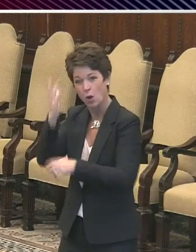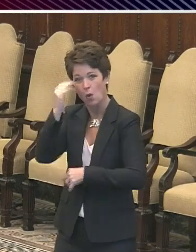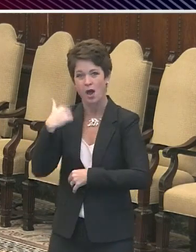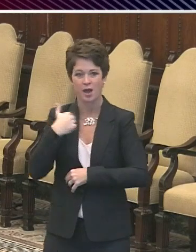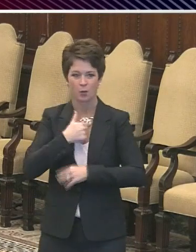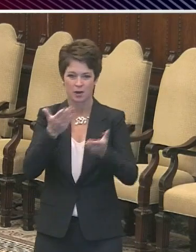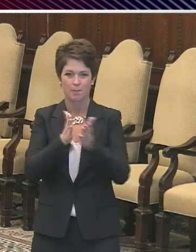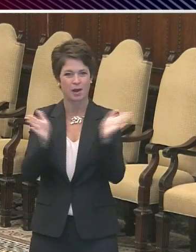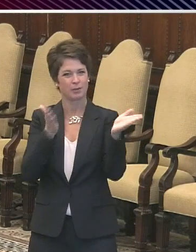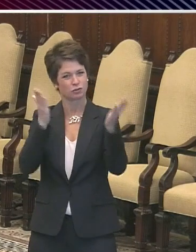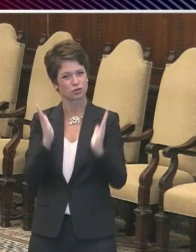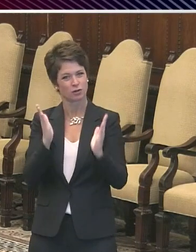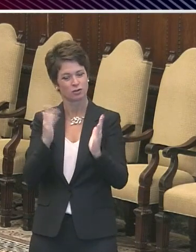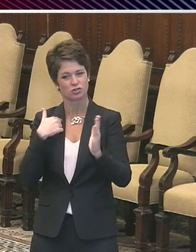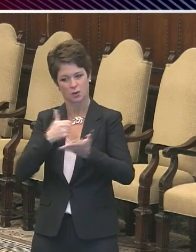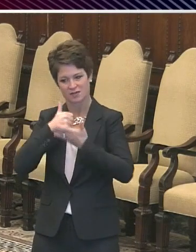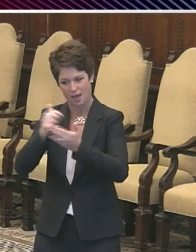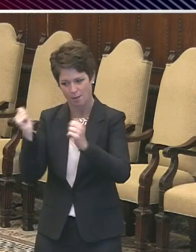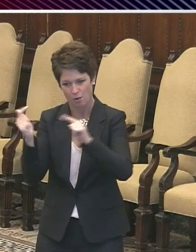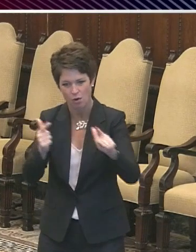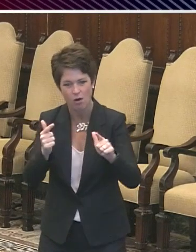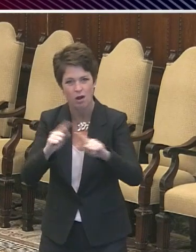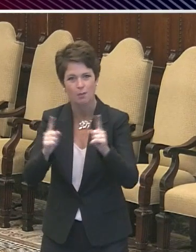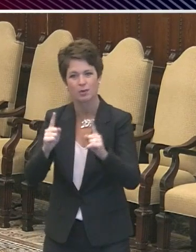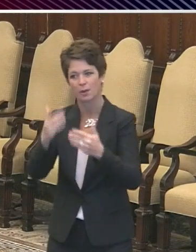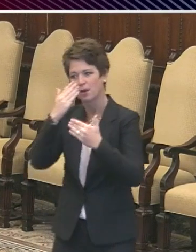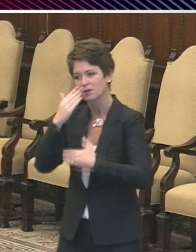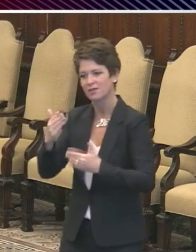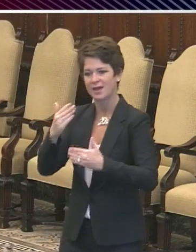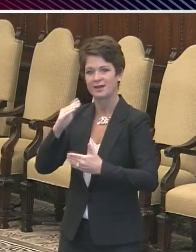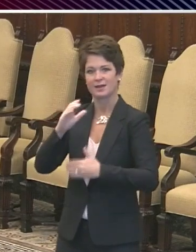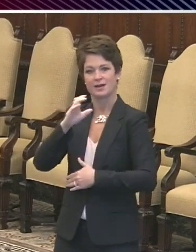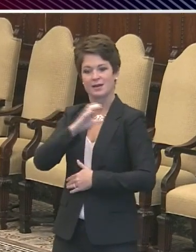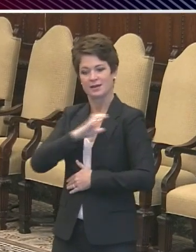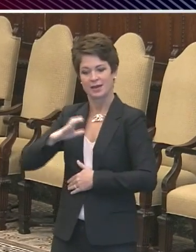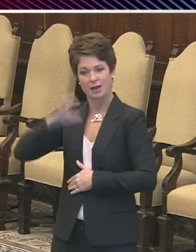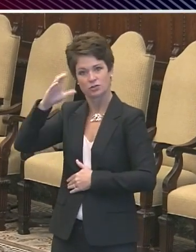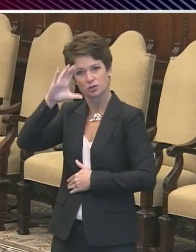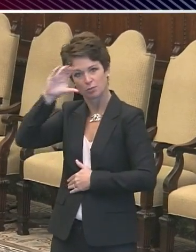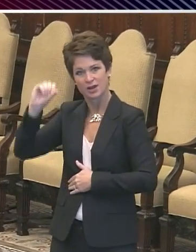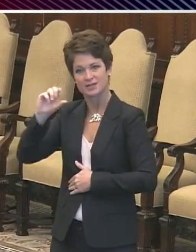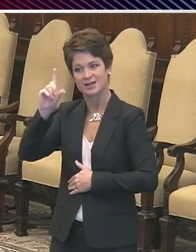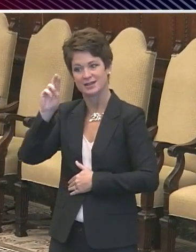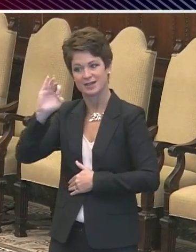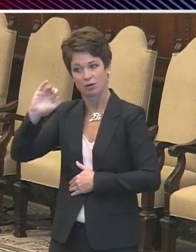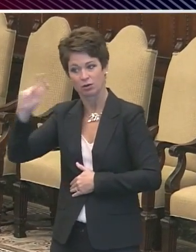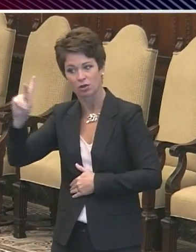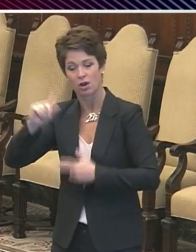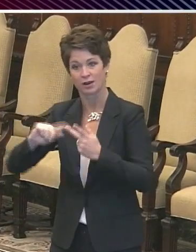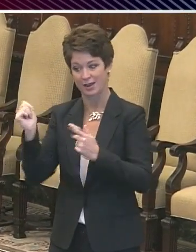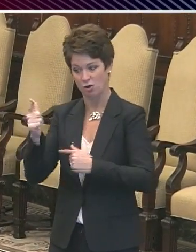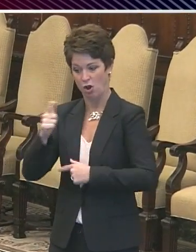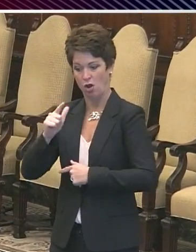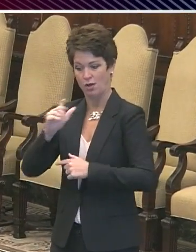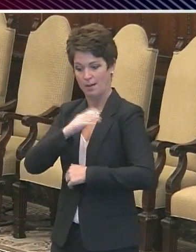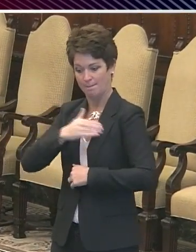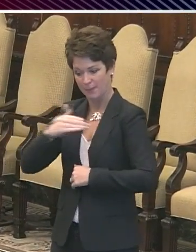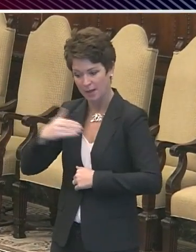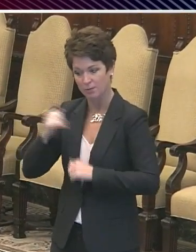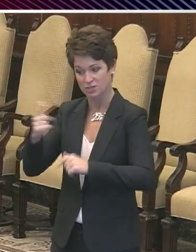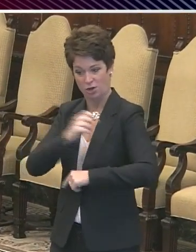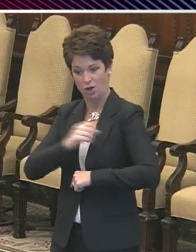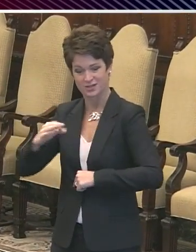servants. I want to thank City Council President Darrell Clark and all the members and their staff for overcoming tremendous logistical hurdles to hold